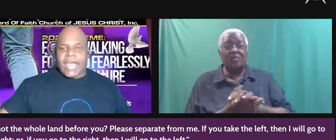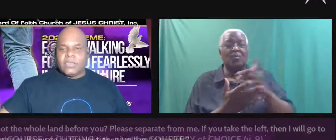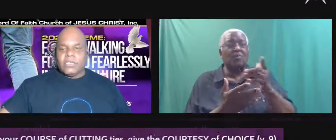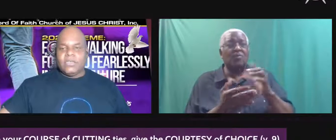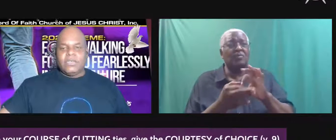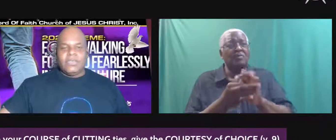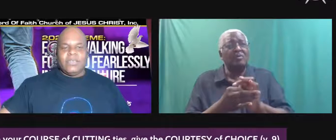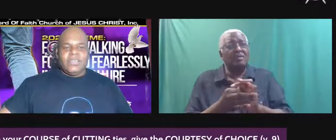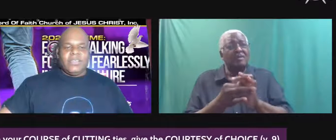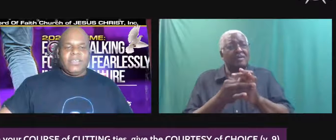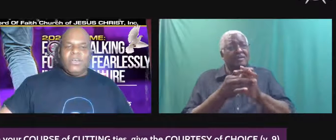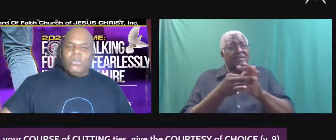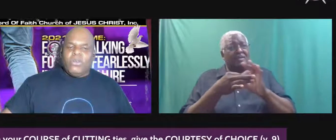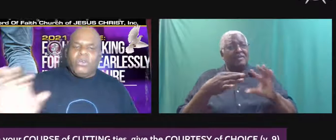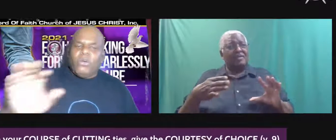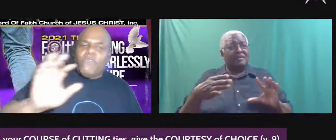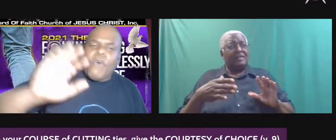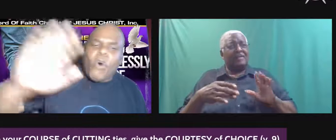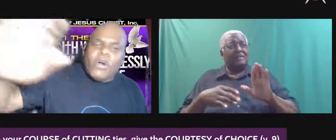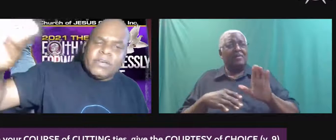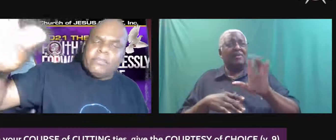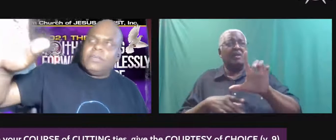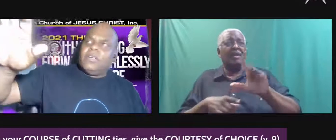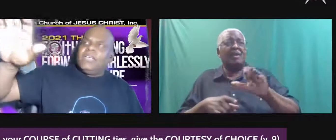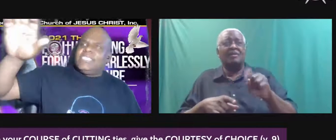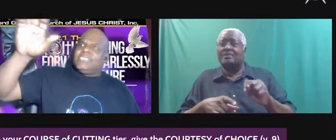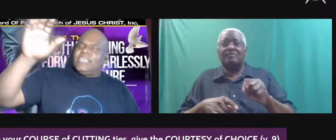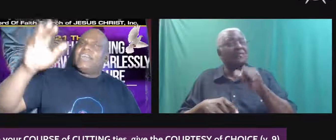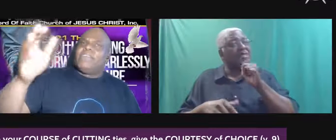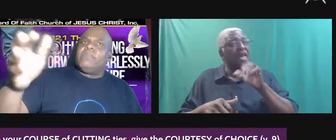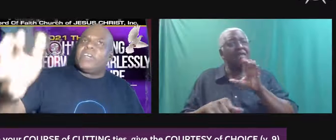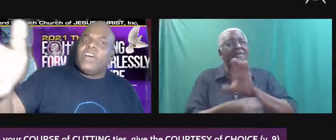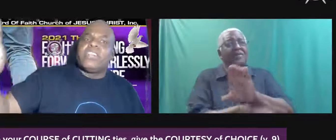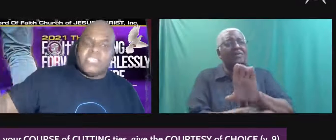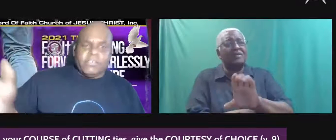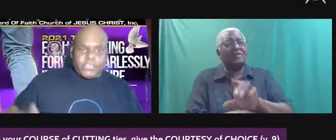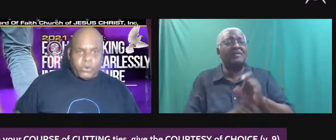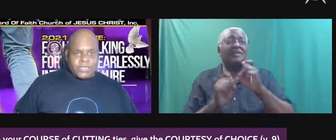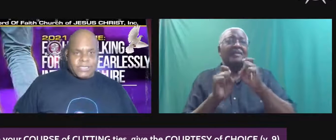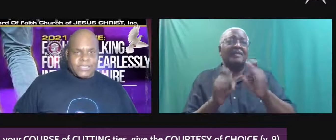your lot, don't force them. Just give